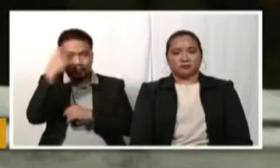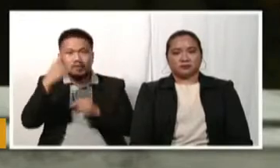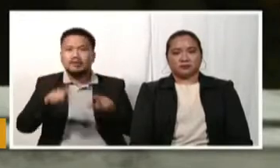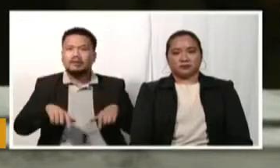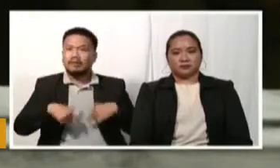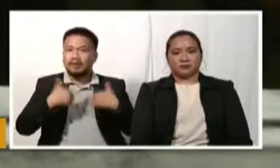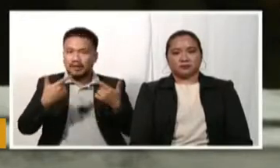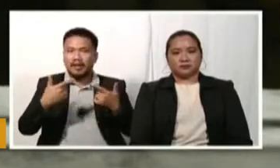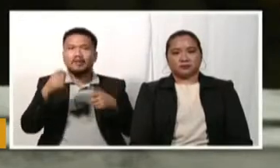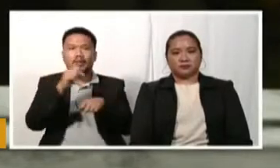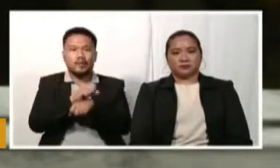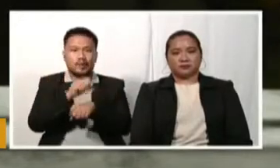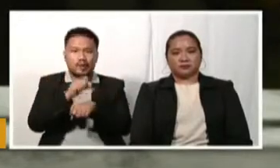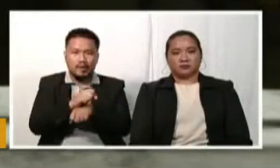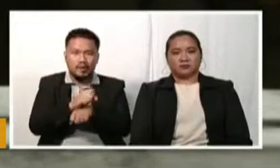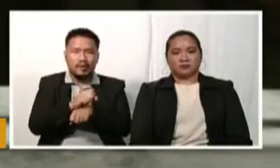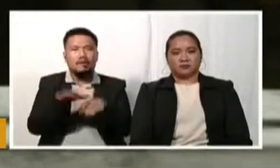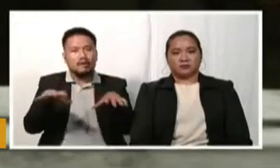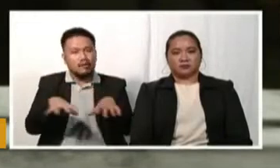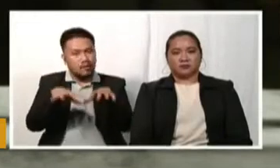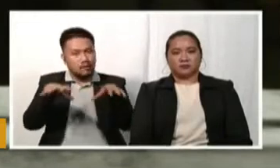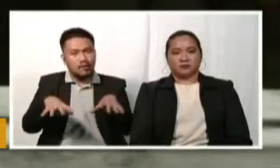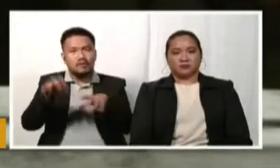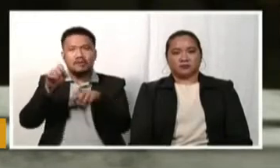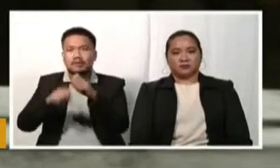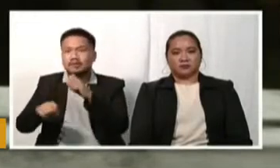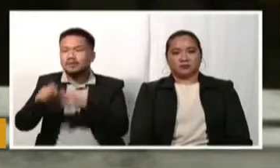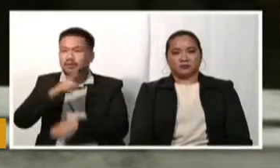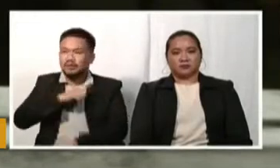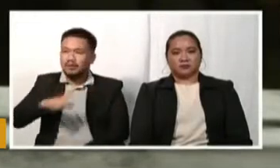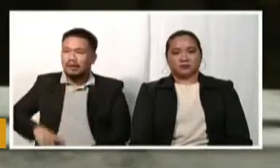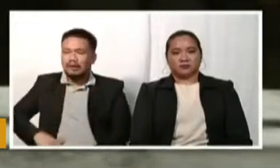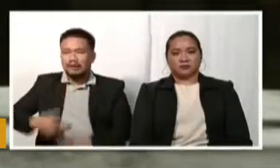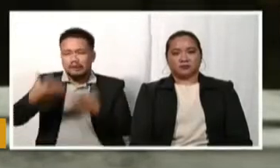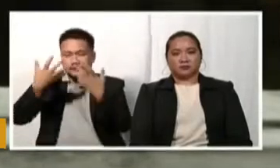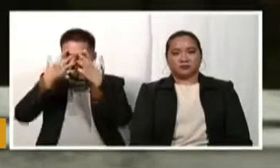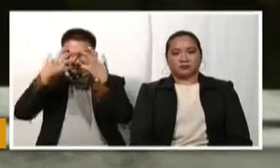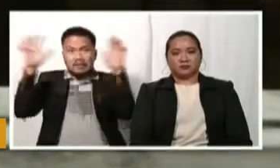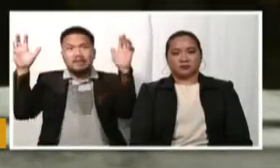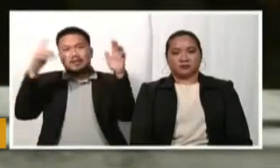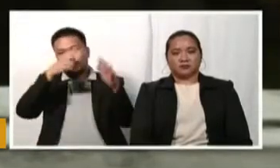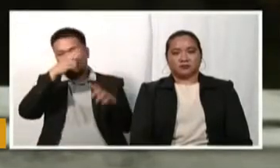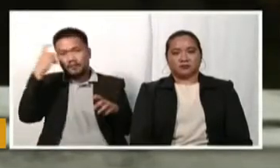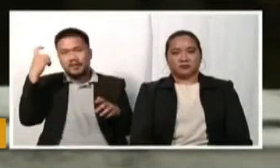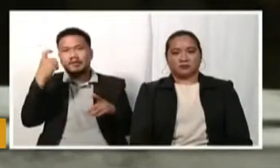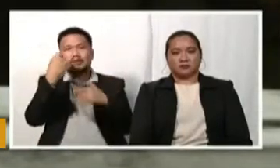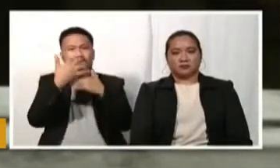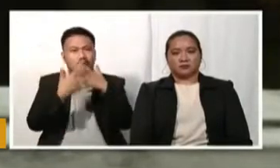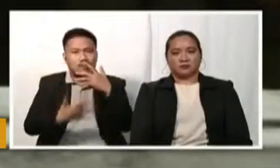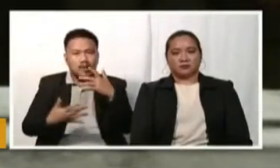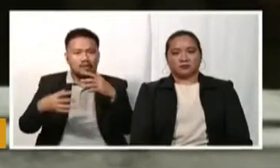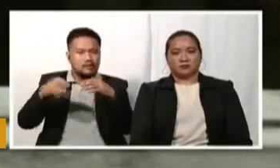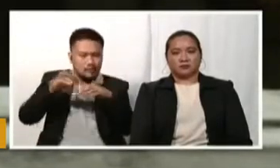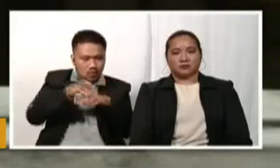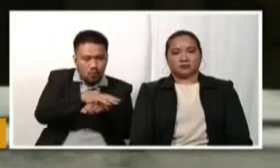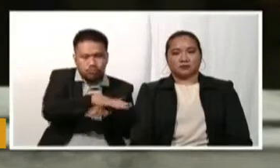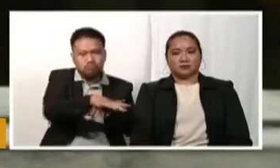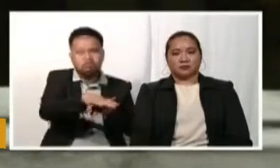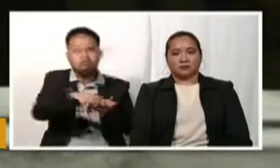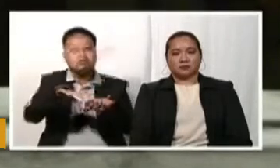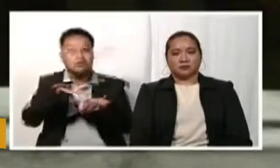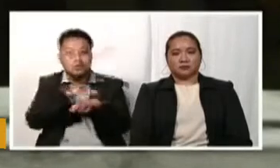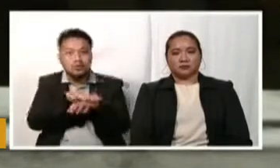Therefore I poured out my fury upon them because of the blood that they poured out on the